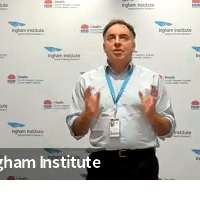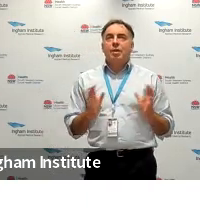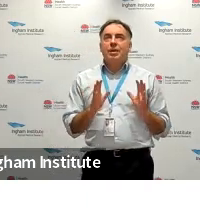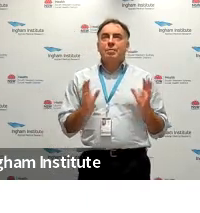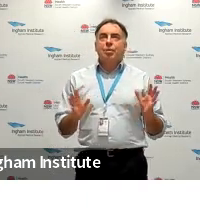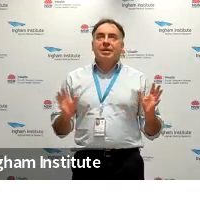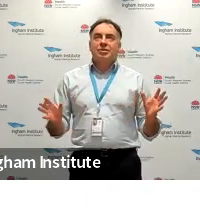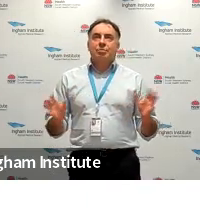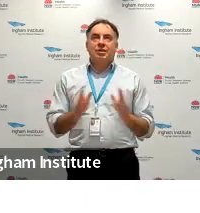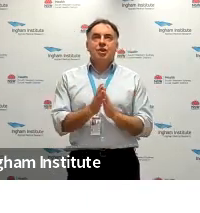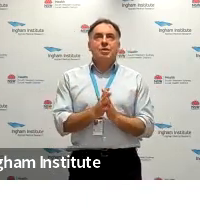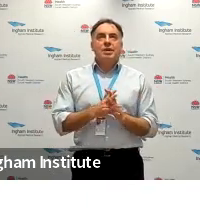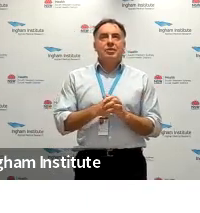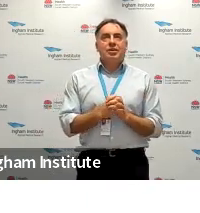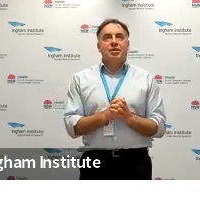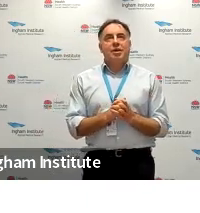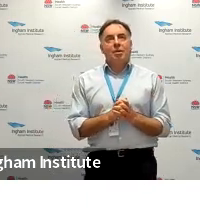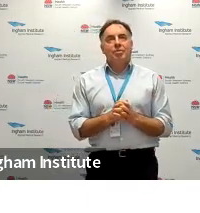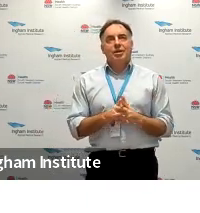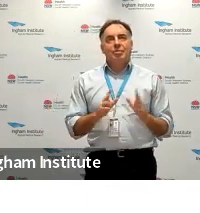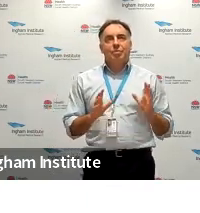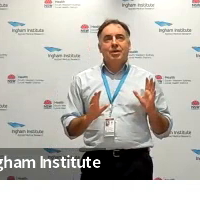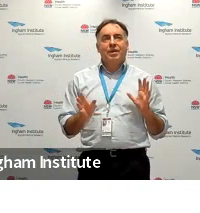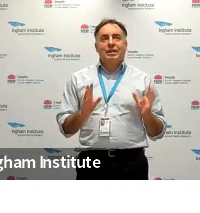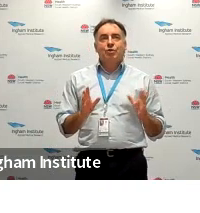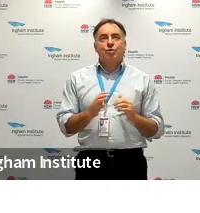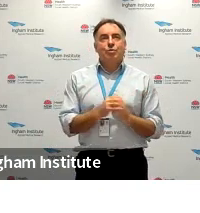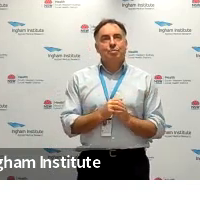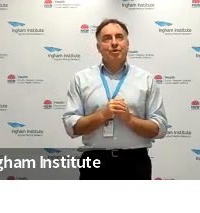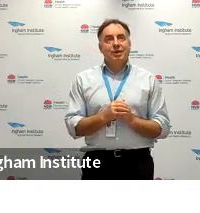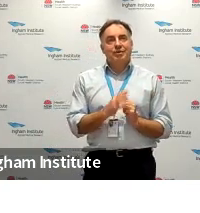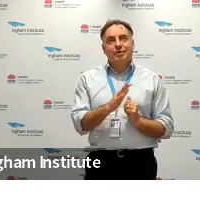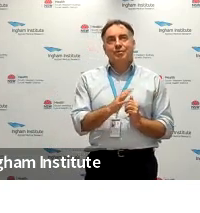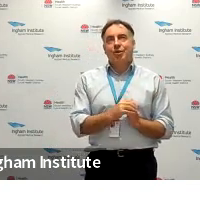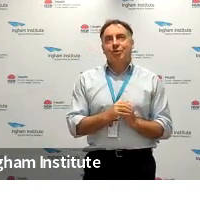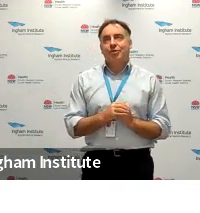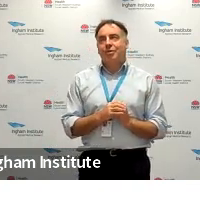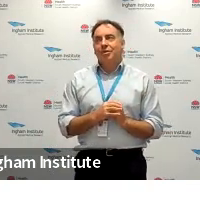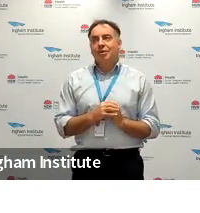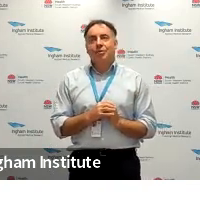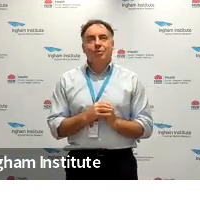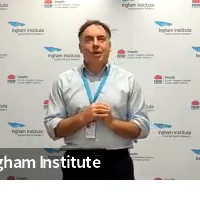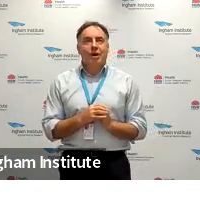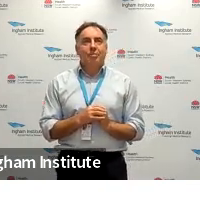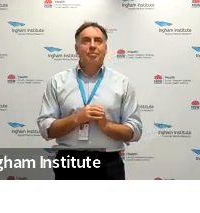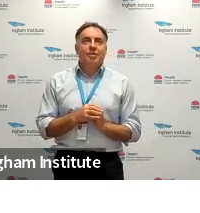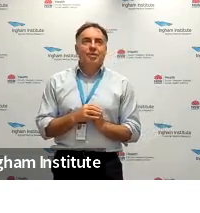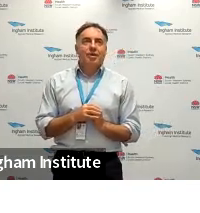We know when we implement something new in medicine, that it can be a fairly tortuous process, as shown on the